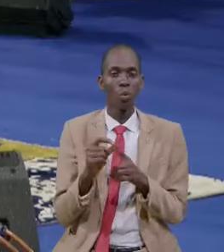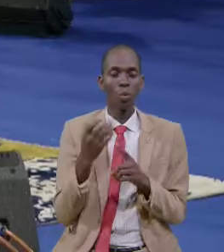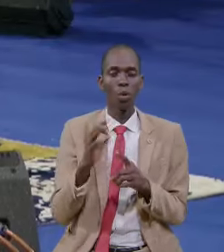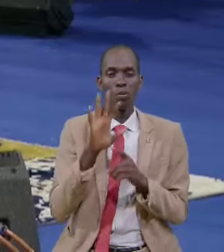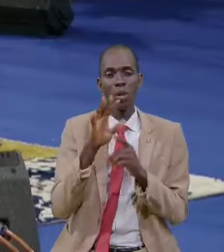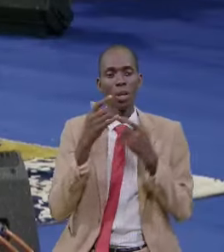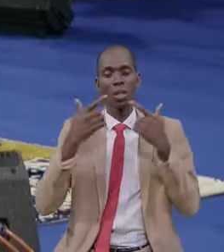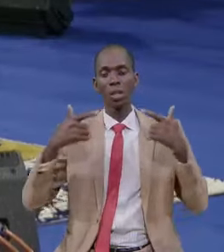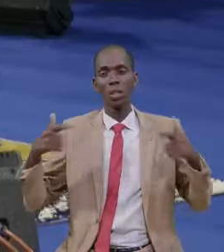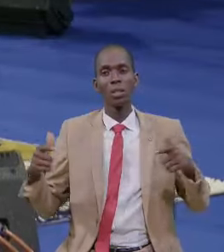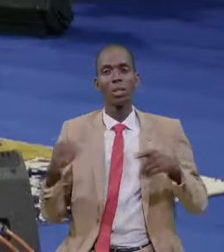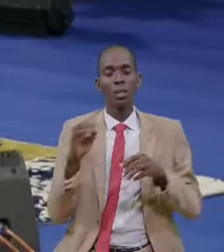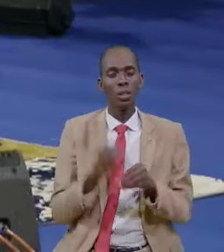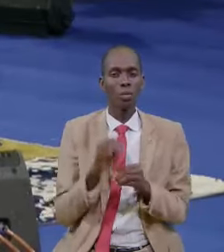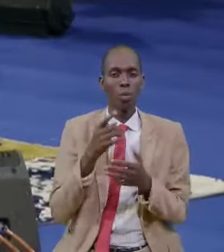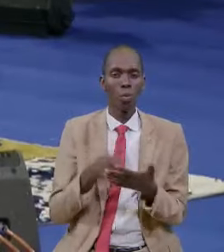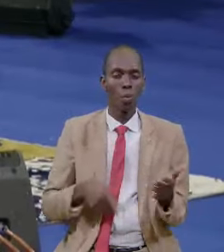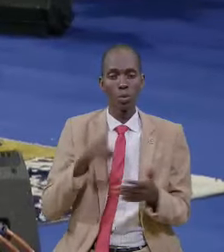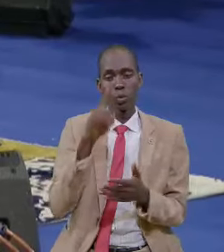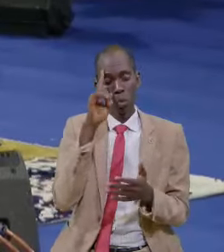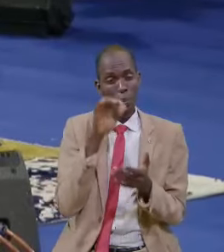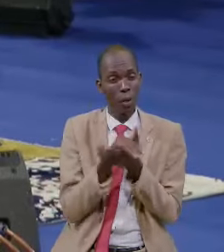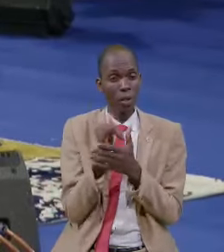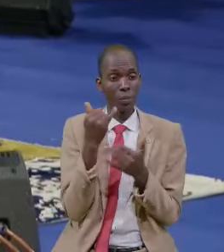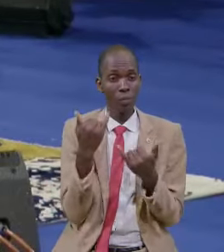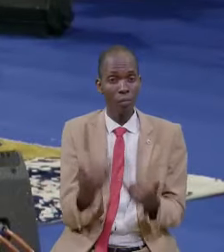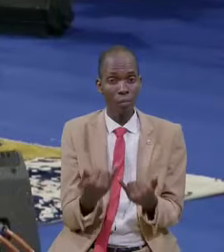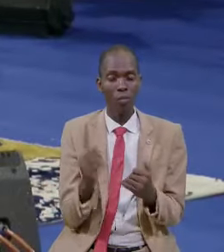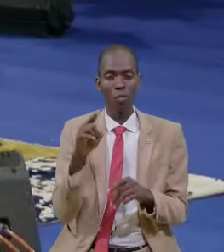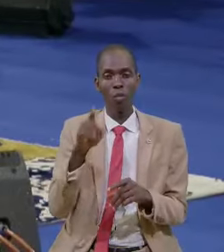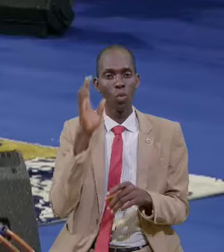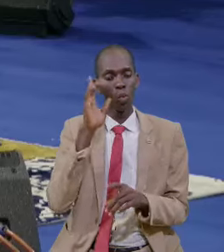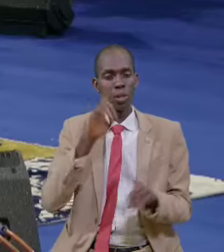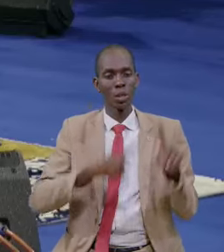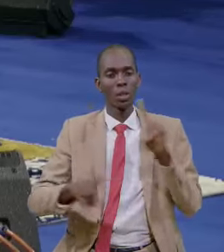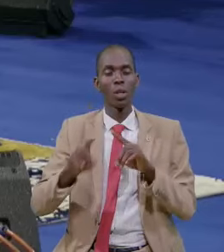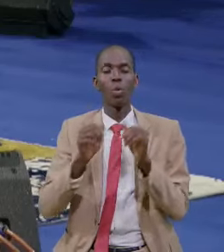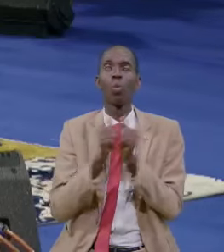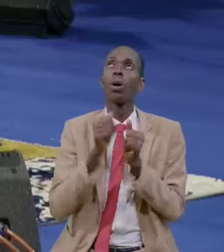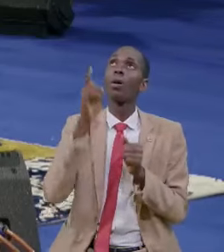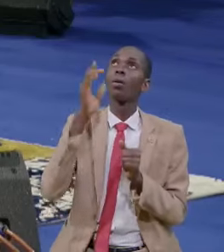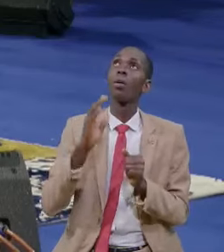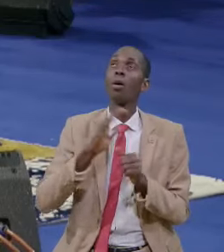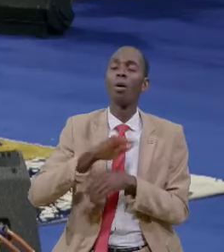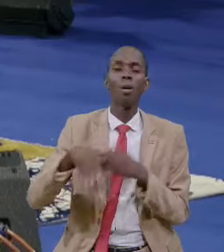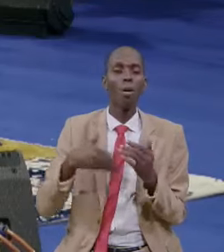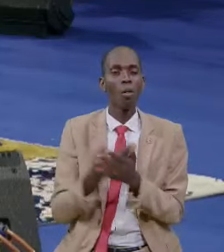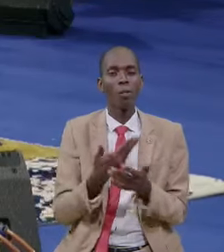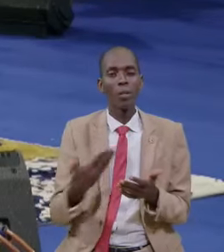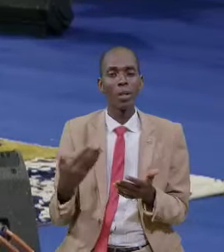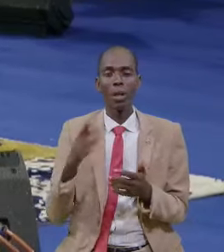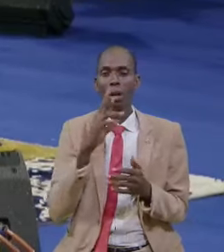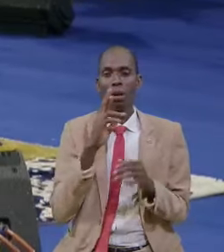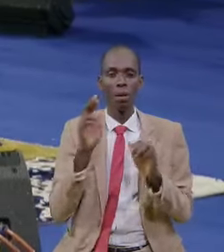dictionary of your belief, now, with God, all things are possible.